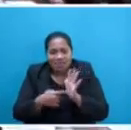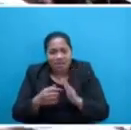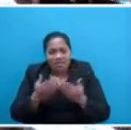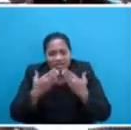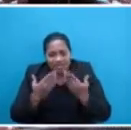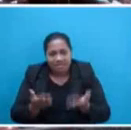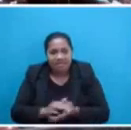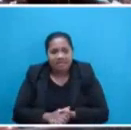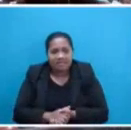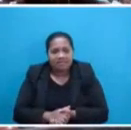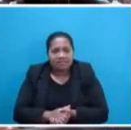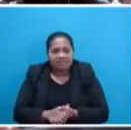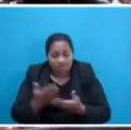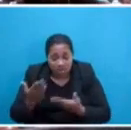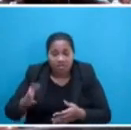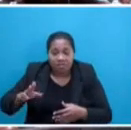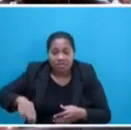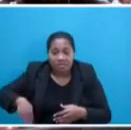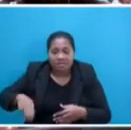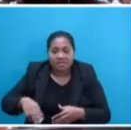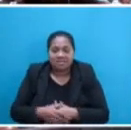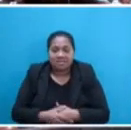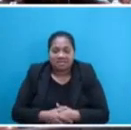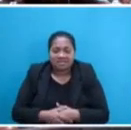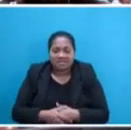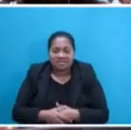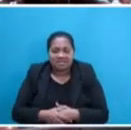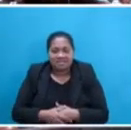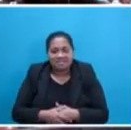Honorable members, we will now